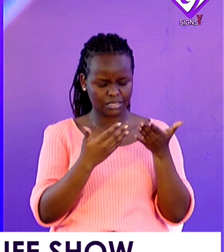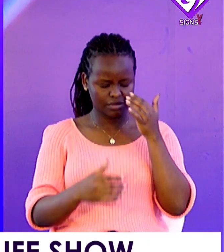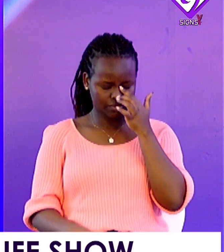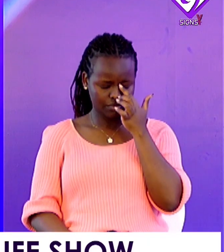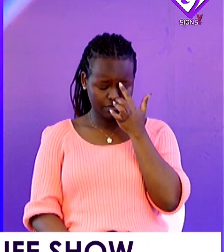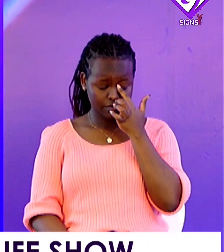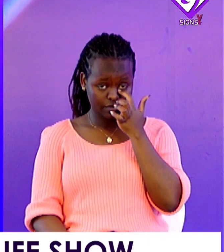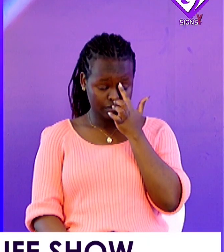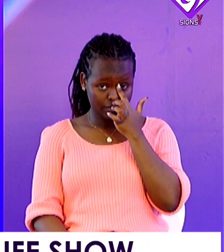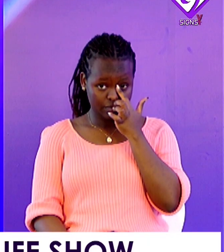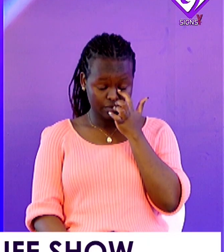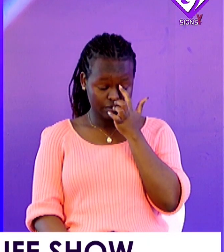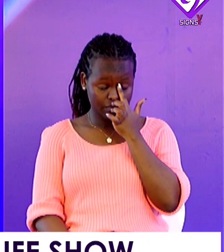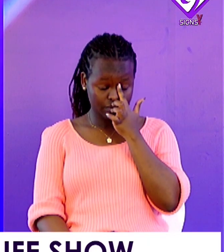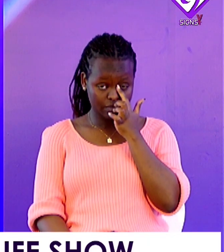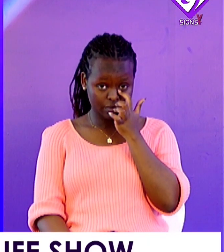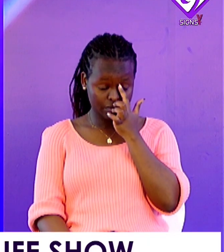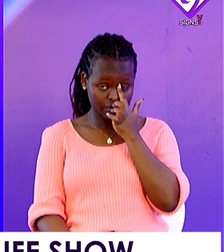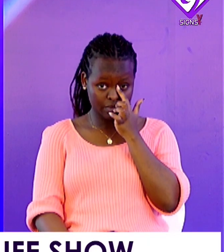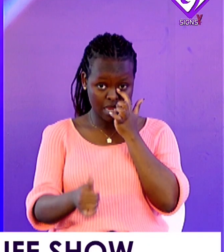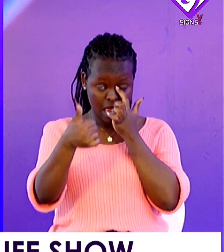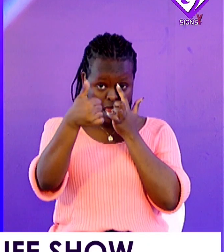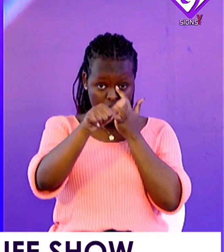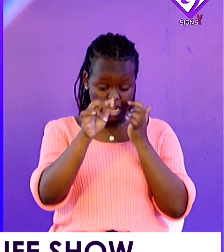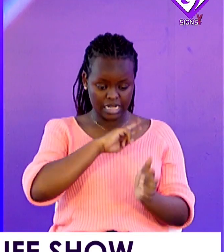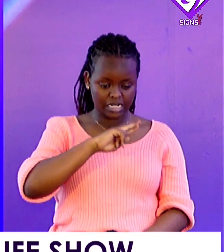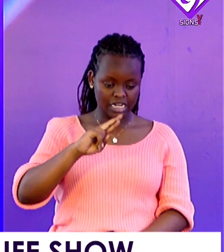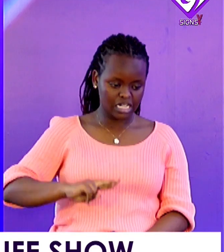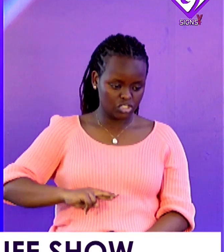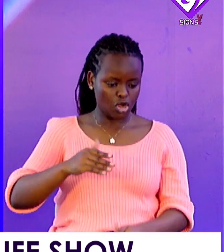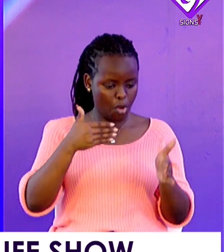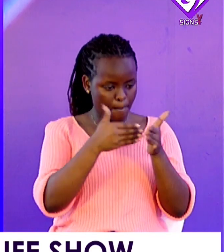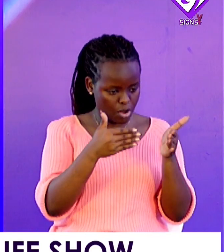that? Any religion that dictates